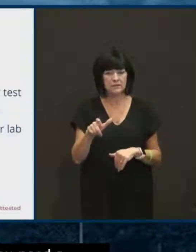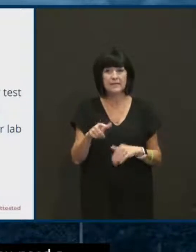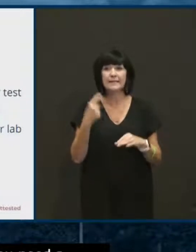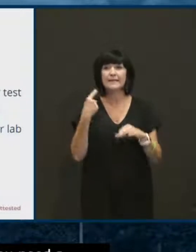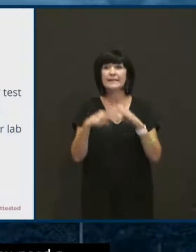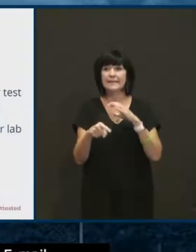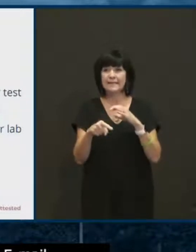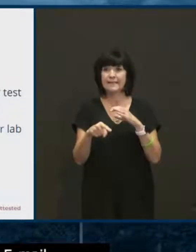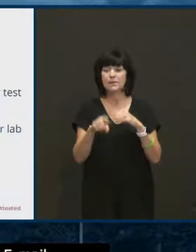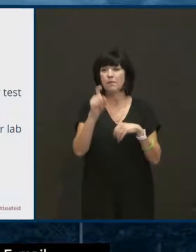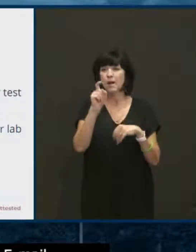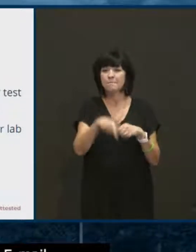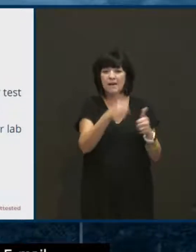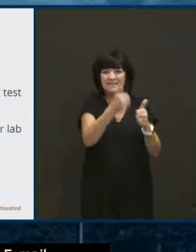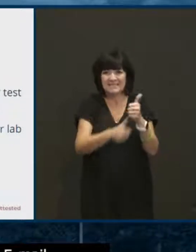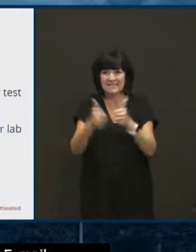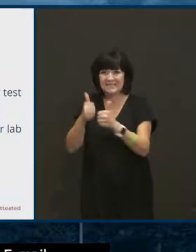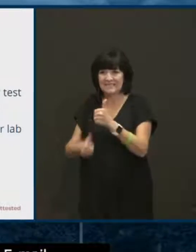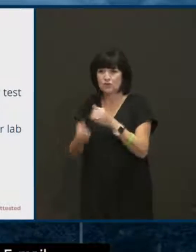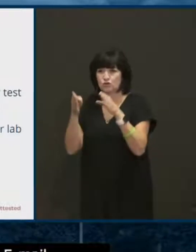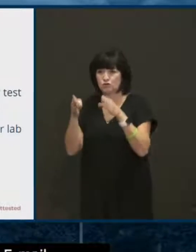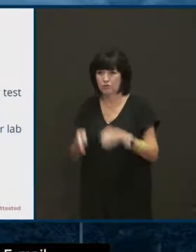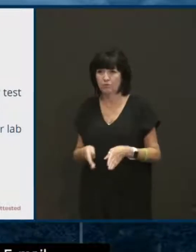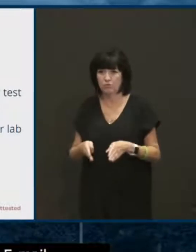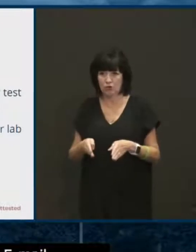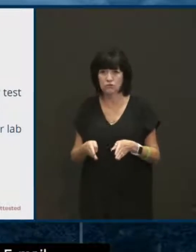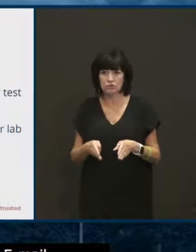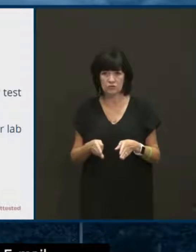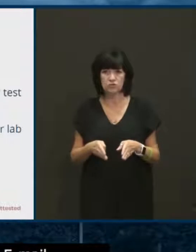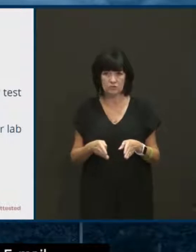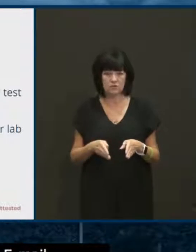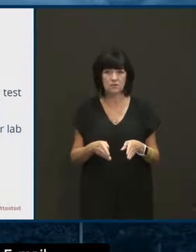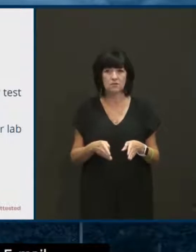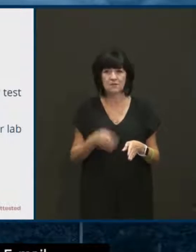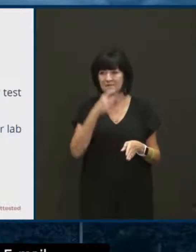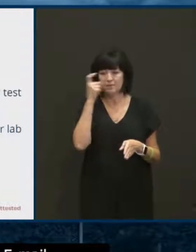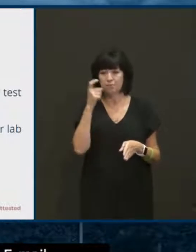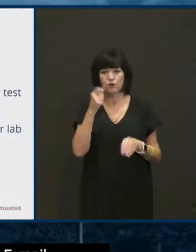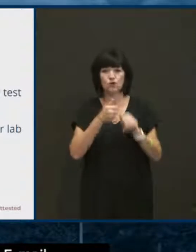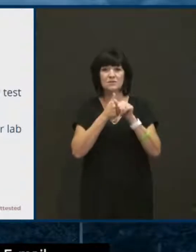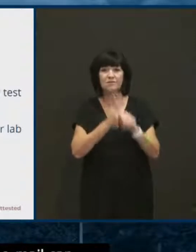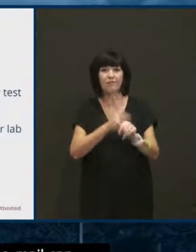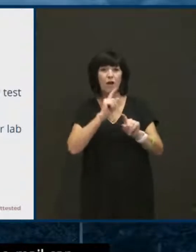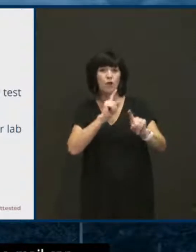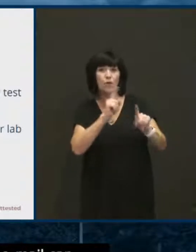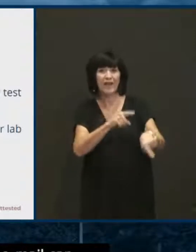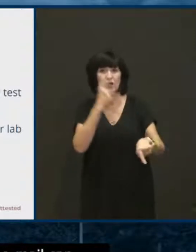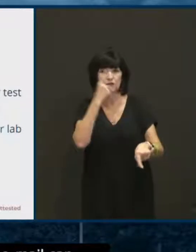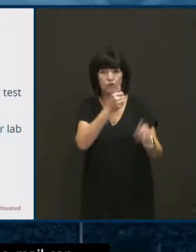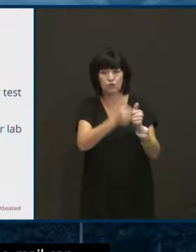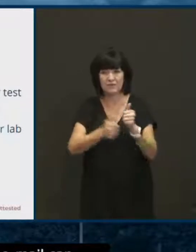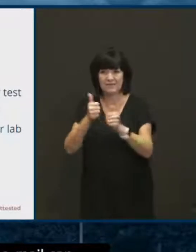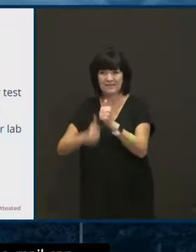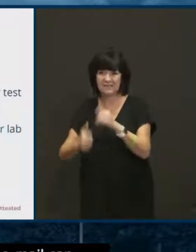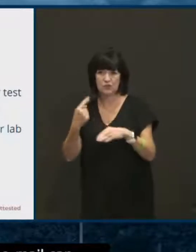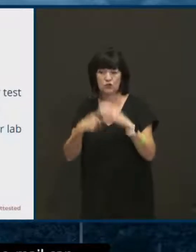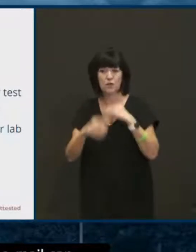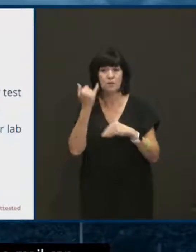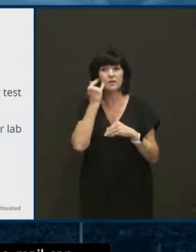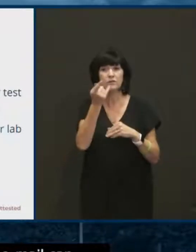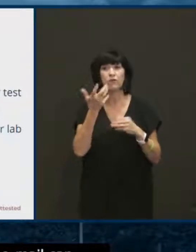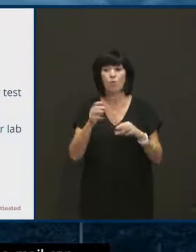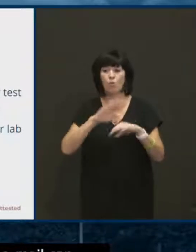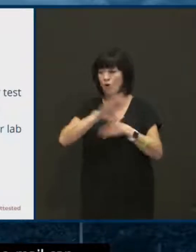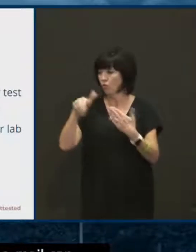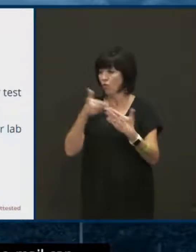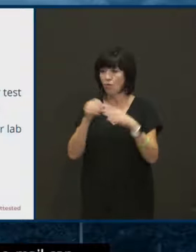way the Vault system works is one email address can only have one active test at a time. So if you're doing this for yourself, for family, or the people you live